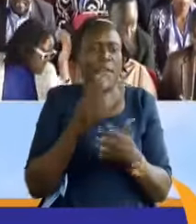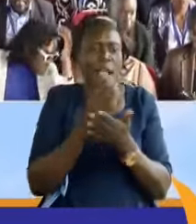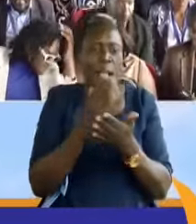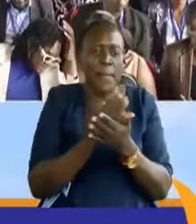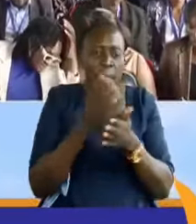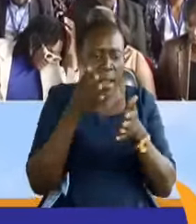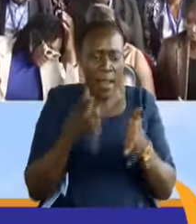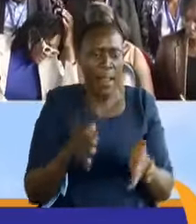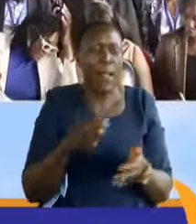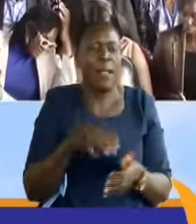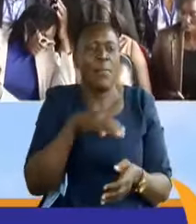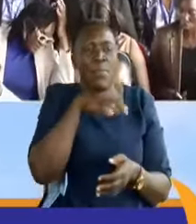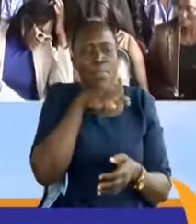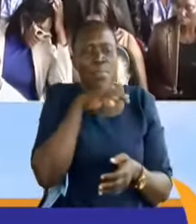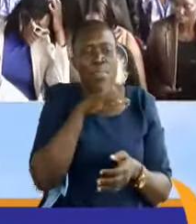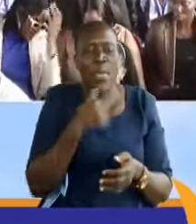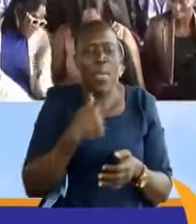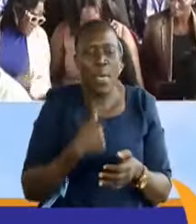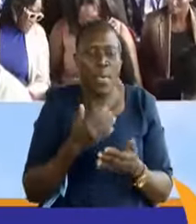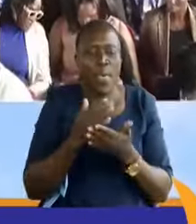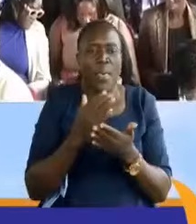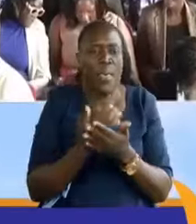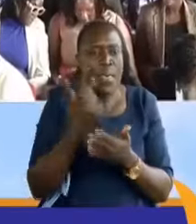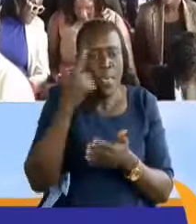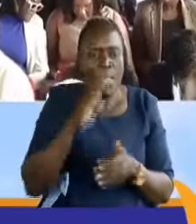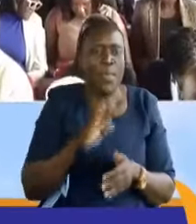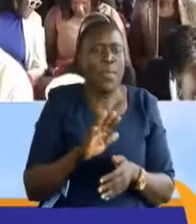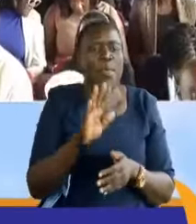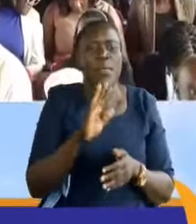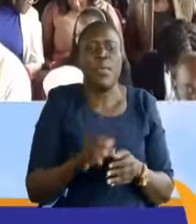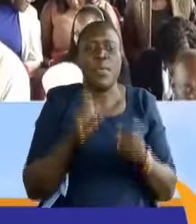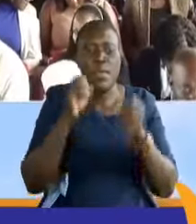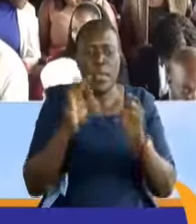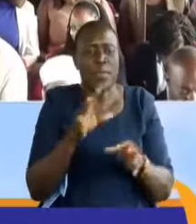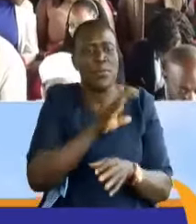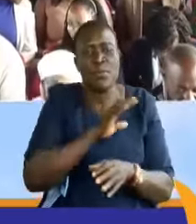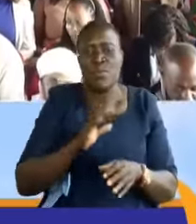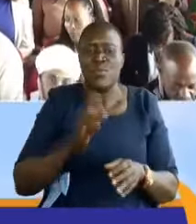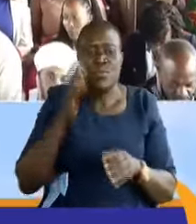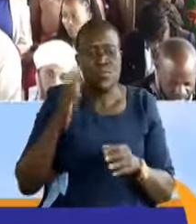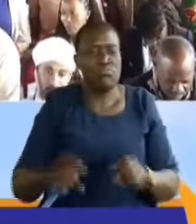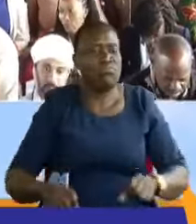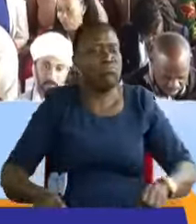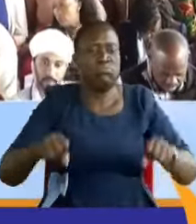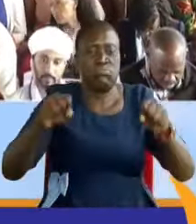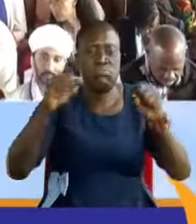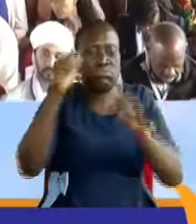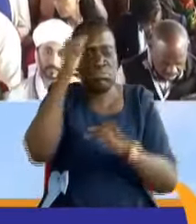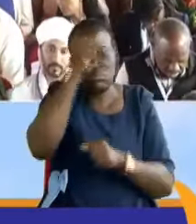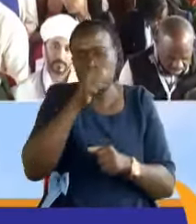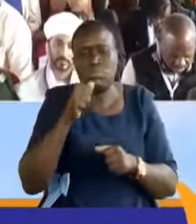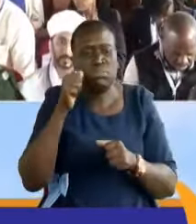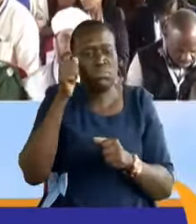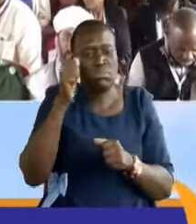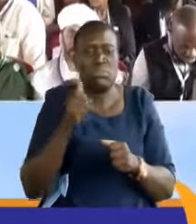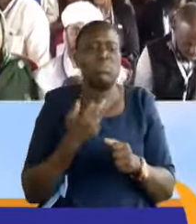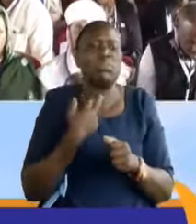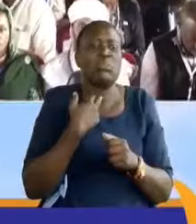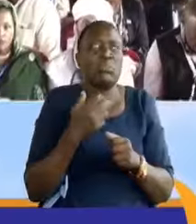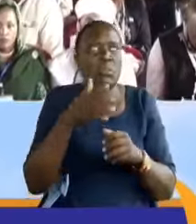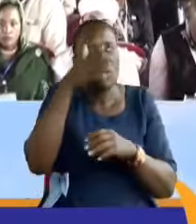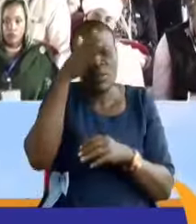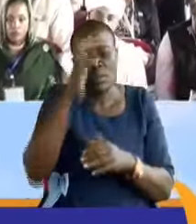Odinga, God has a plan for you. If it is to be the commissioner or the chairman of the Africa Union, that is God's